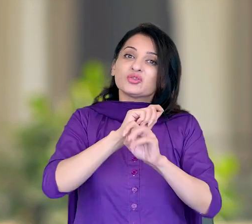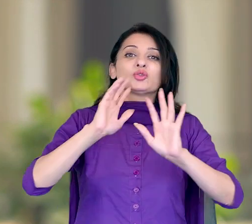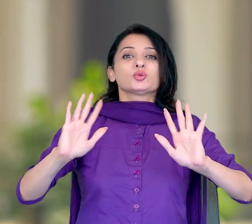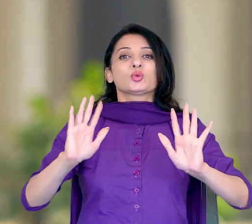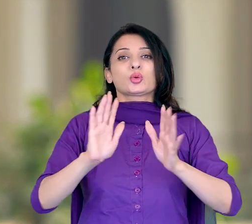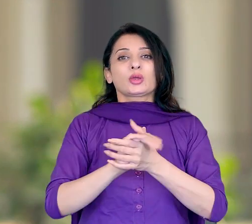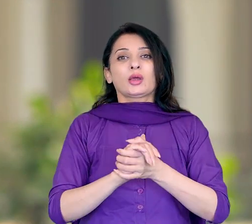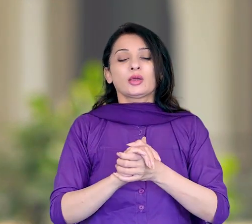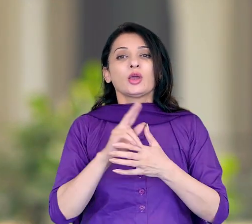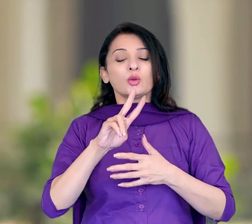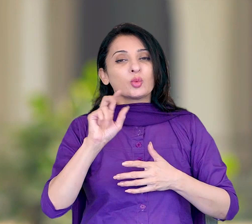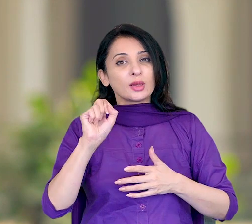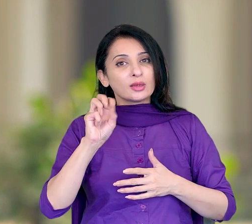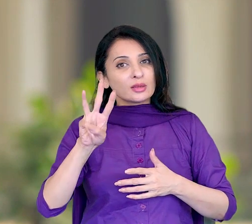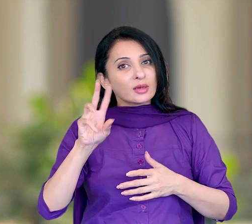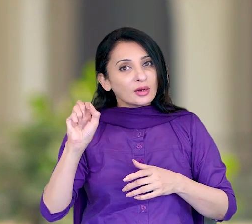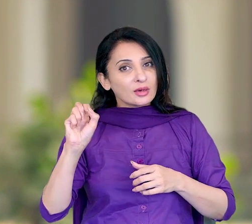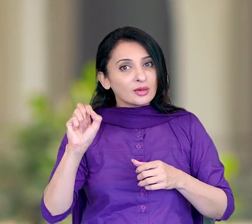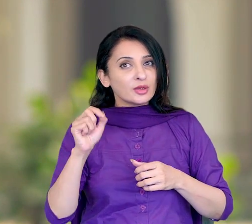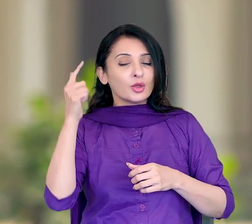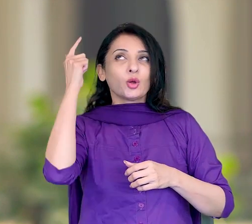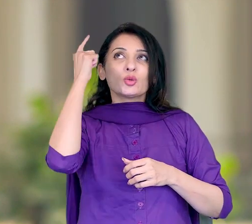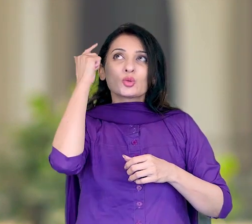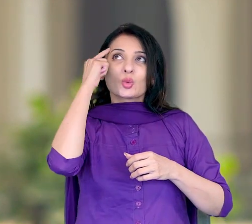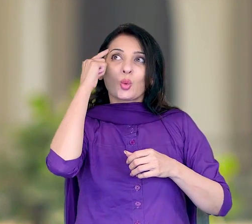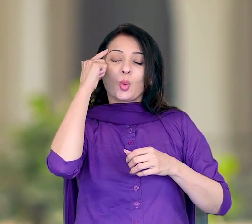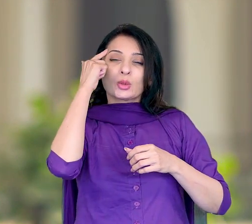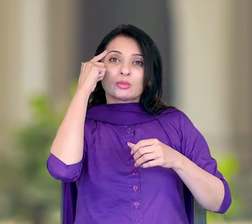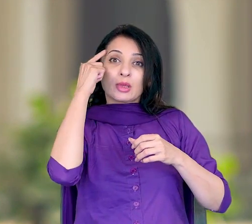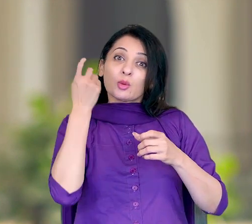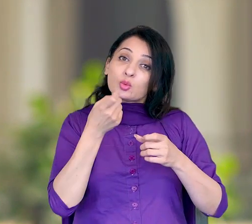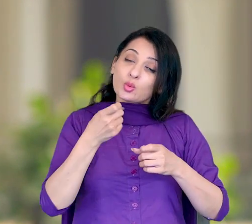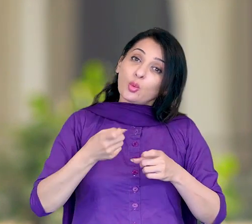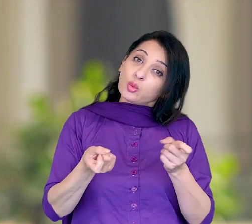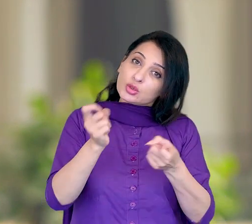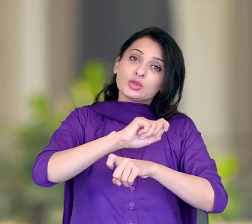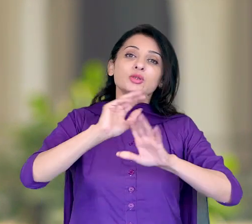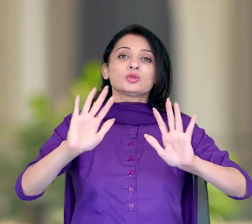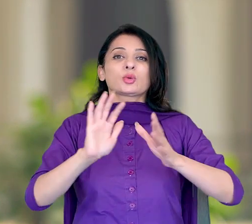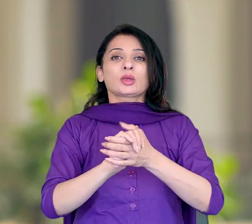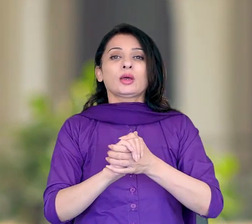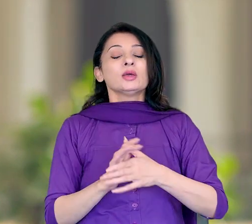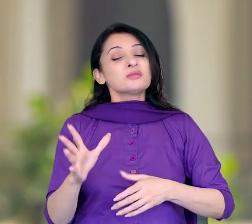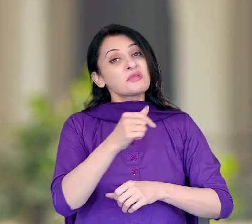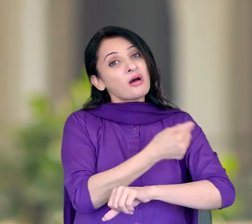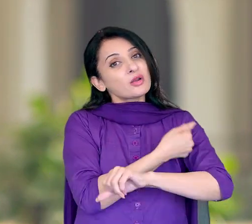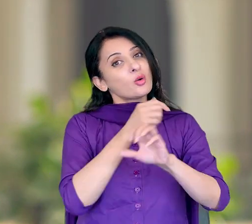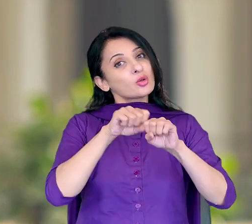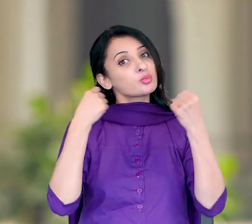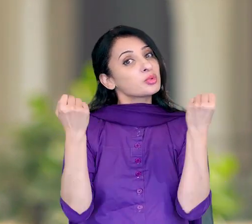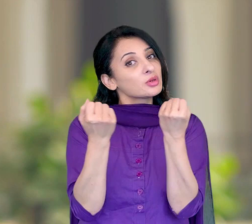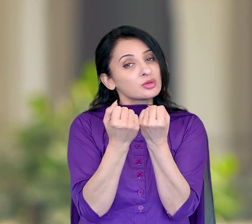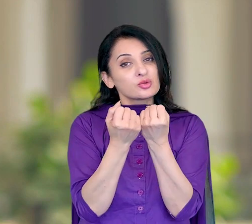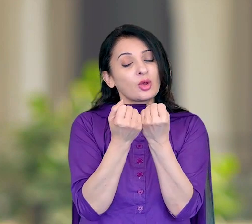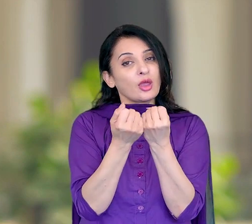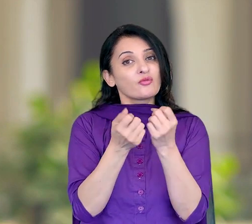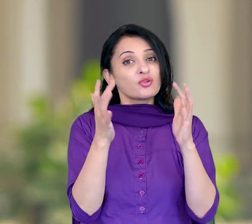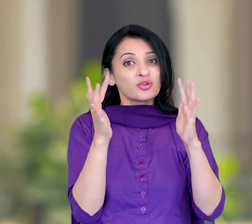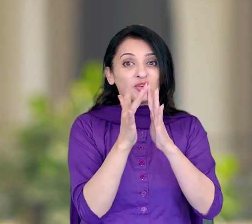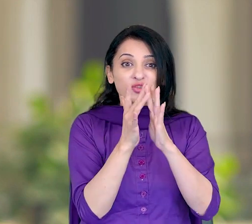of all the patient records and connecting all the hospitals, 284 hospitals and over 2,400